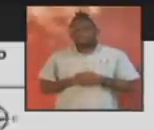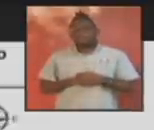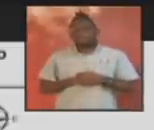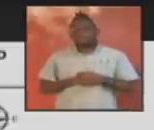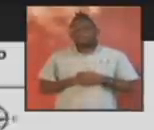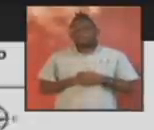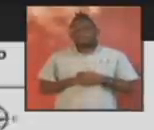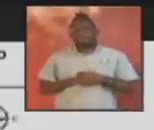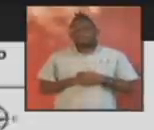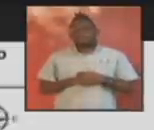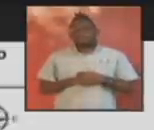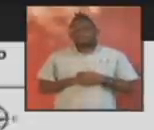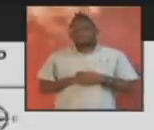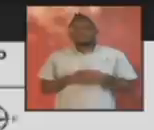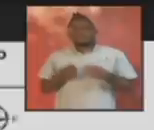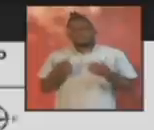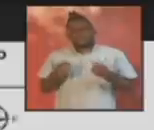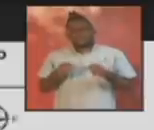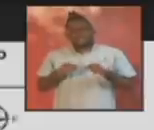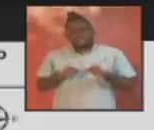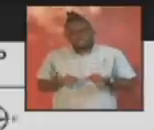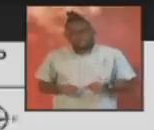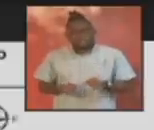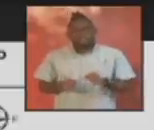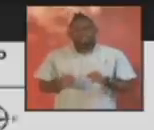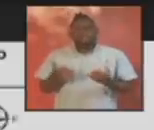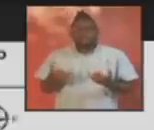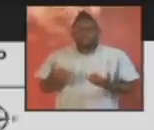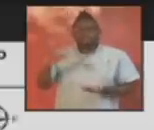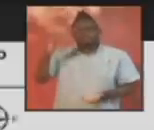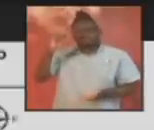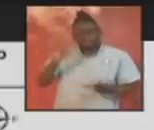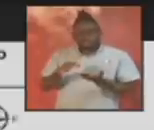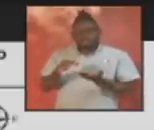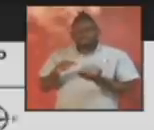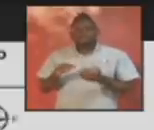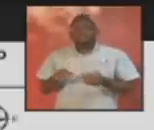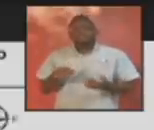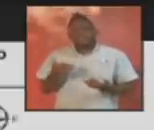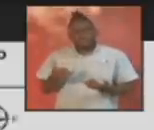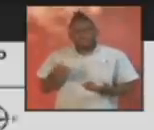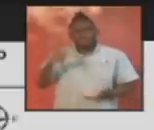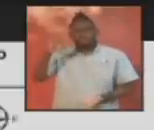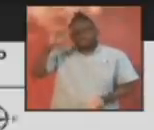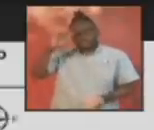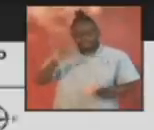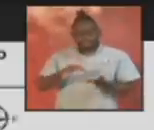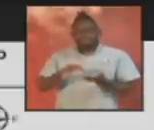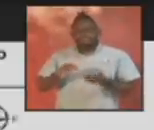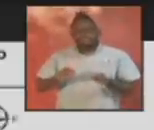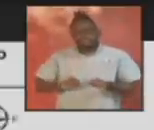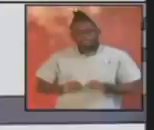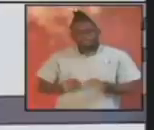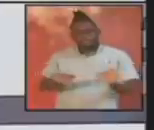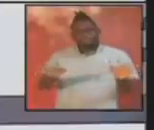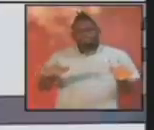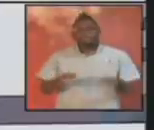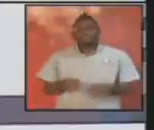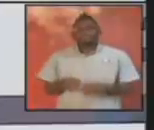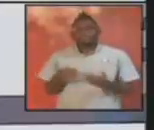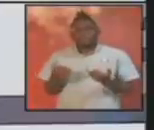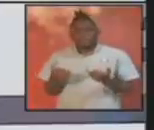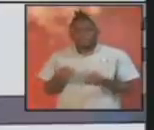of reducing the risk and the rates of transmission throughout the population. That brings me briefly to the end of